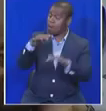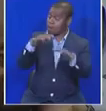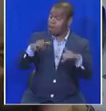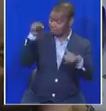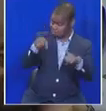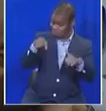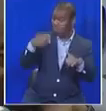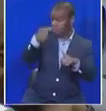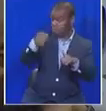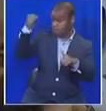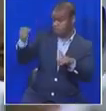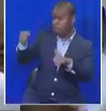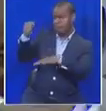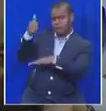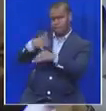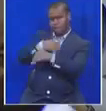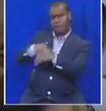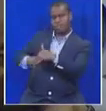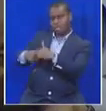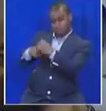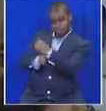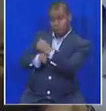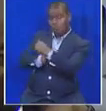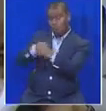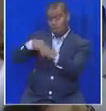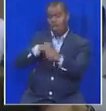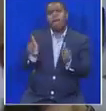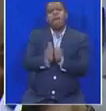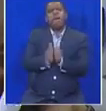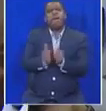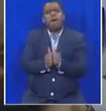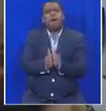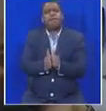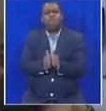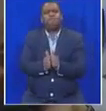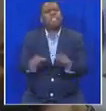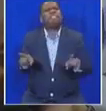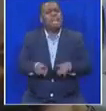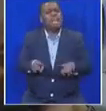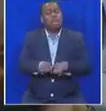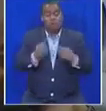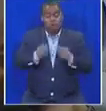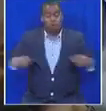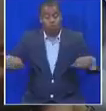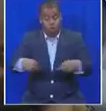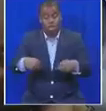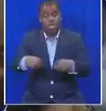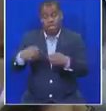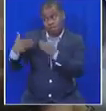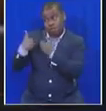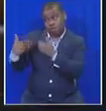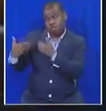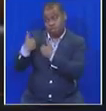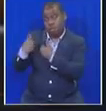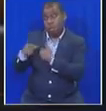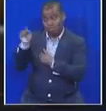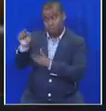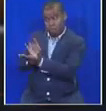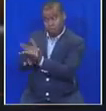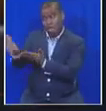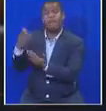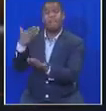Parliament, and we all are members of Parliament, it's exactly what we have Honourable said. Madisha. Therefore, what you are